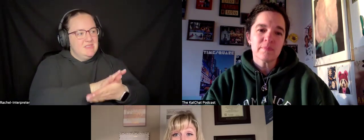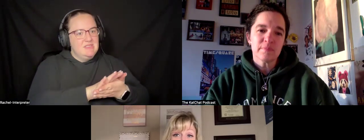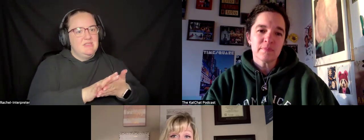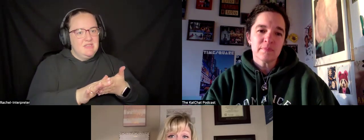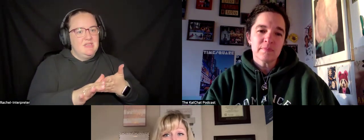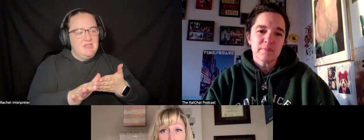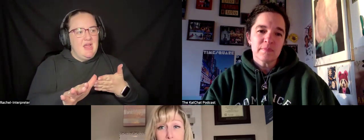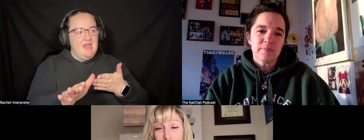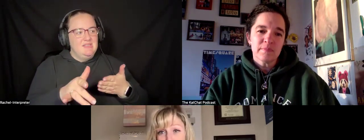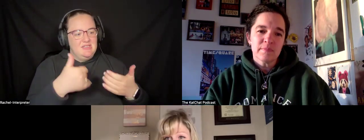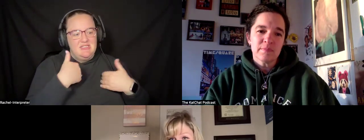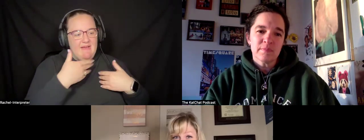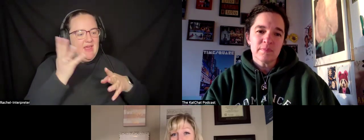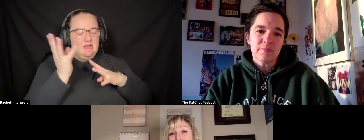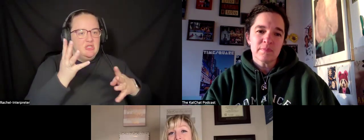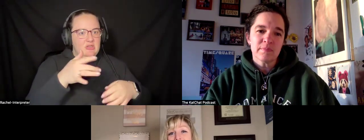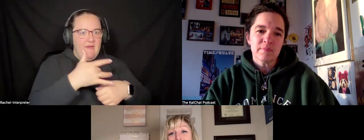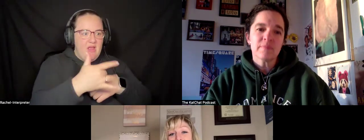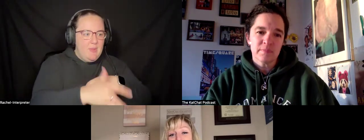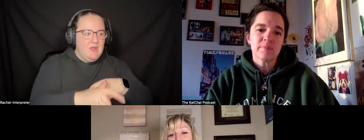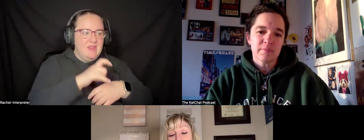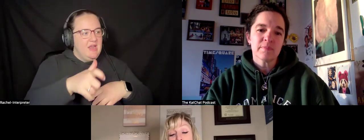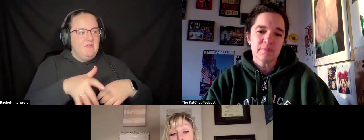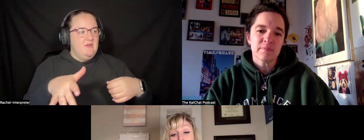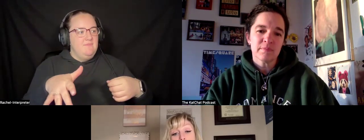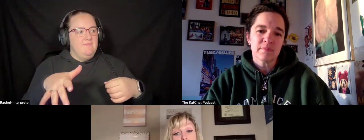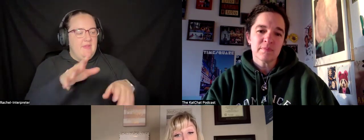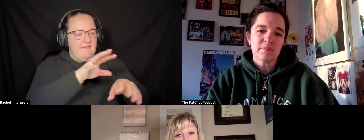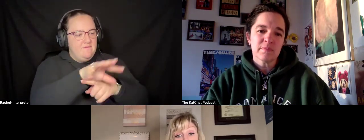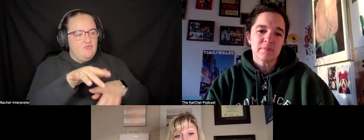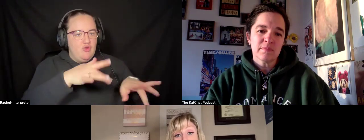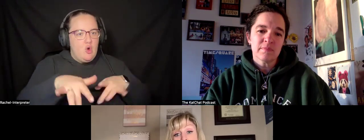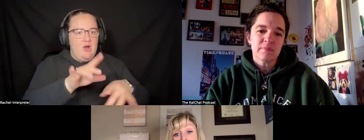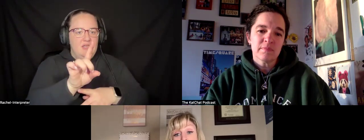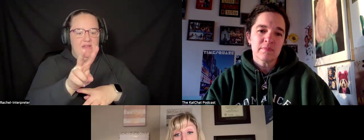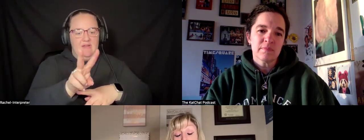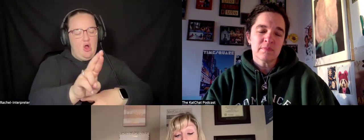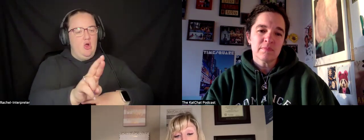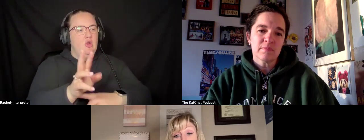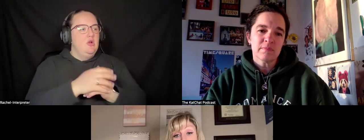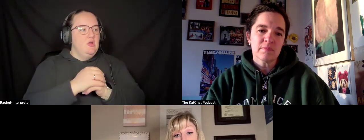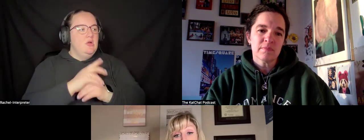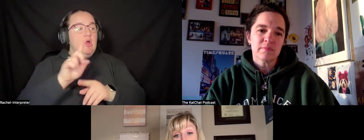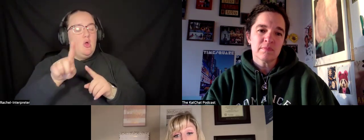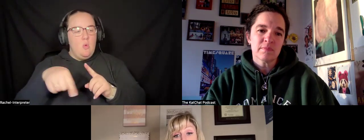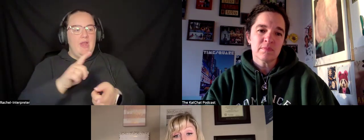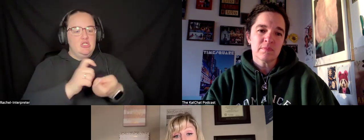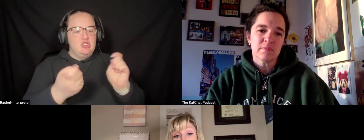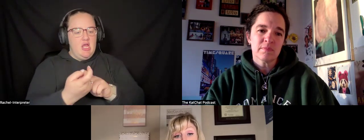up my DVR and annoying my husband. So when it made the change to Hallmark